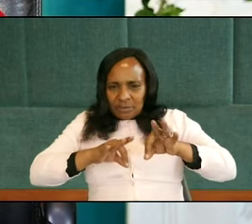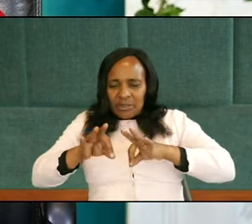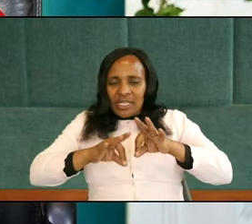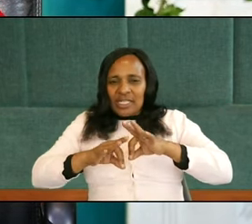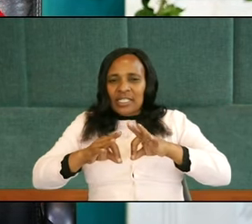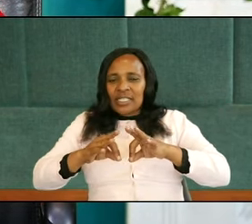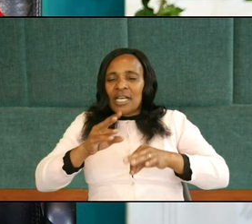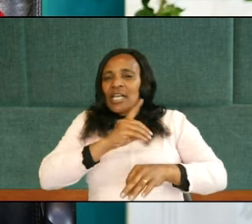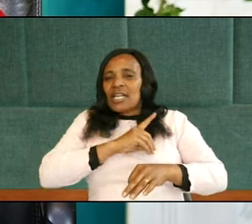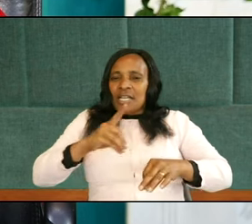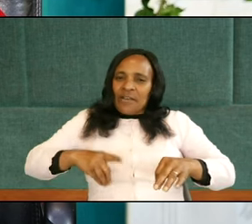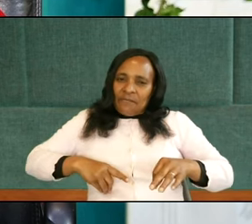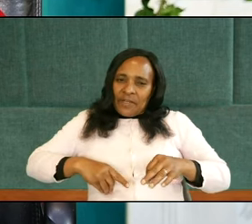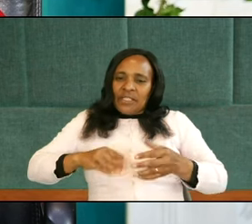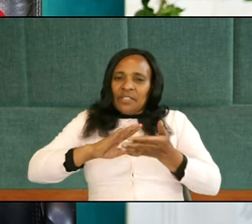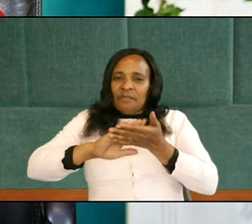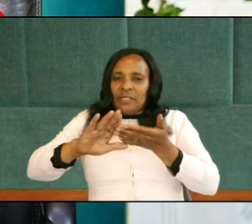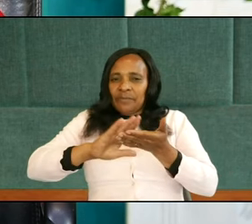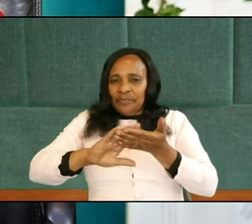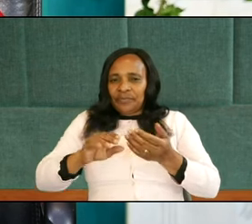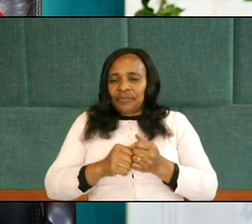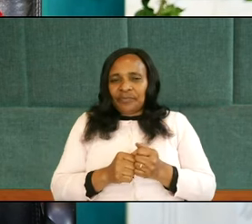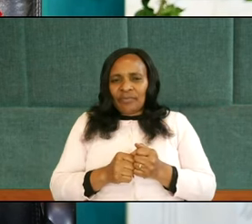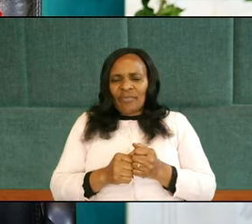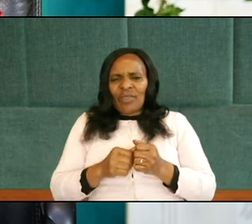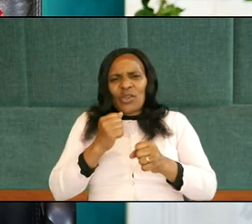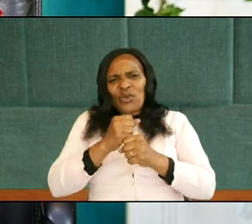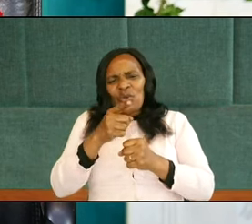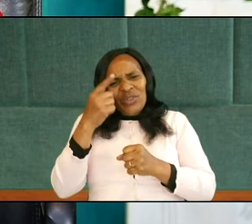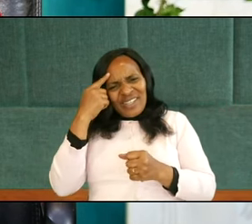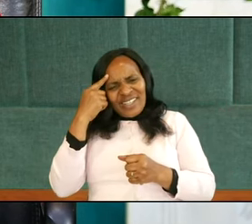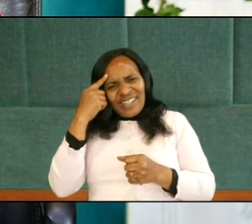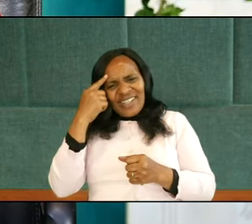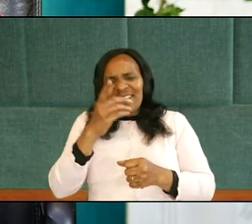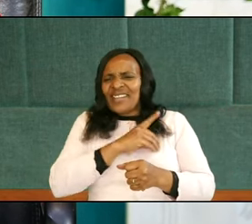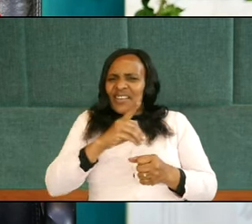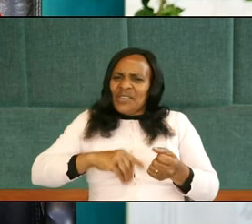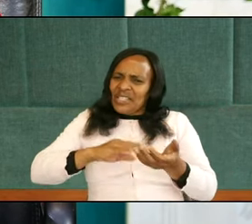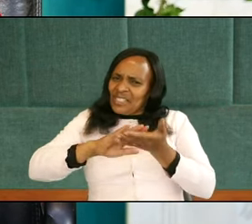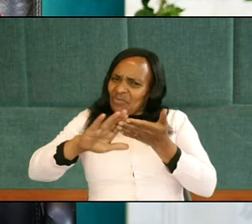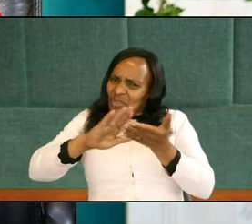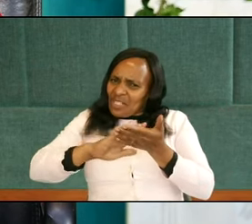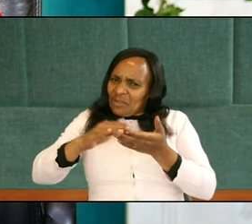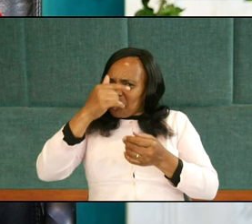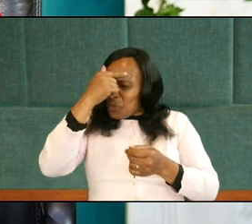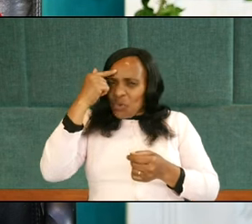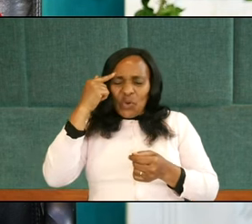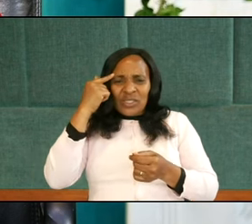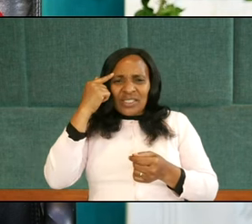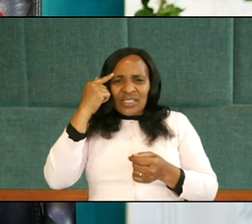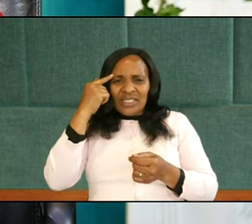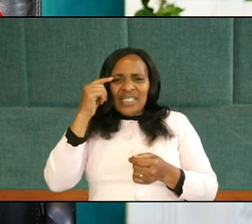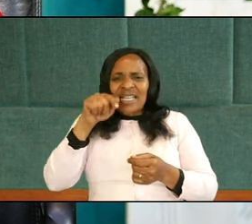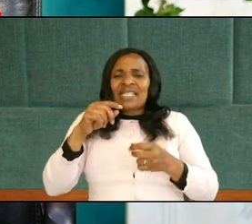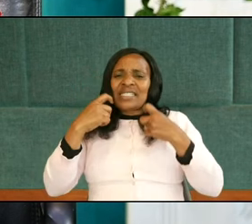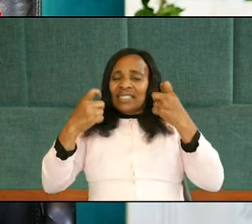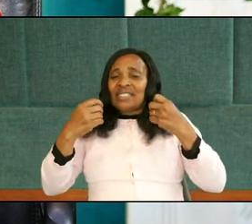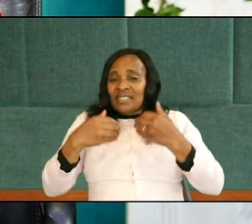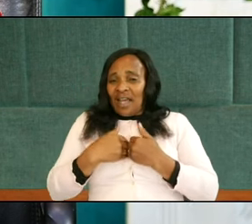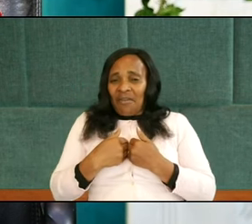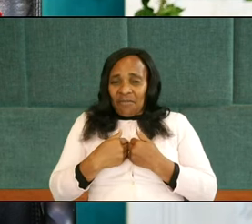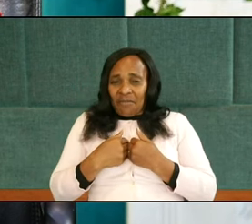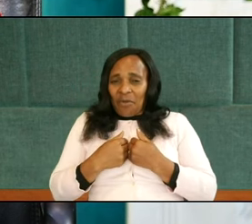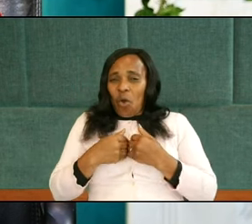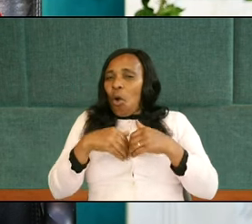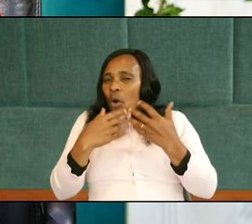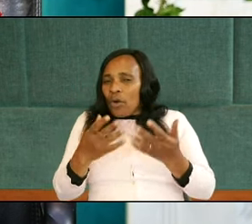David's repentance? Do you think David sincerely repented because he was convicted of his sin or because